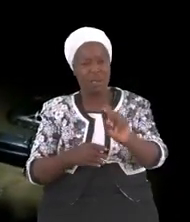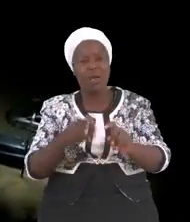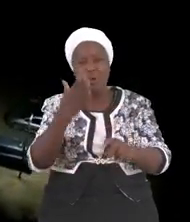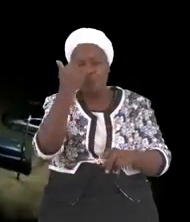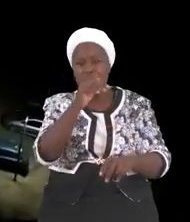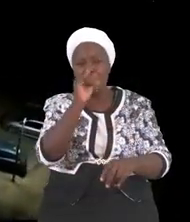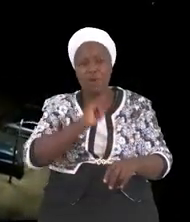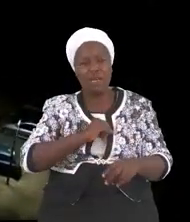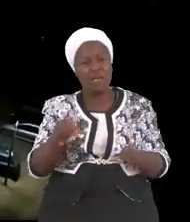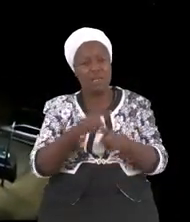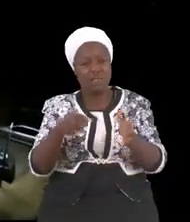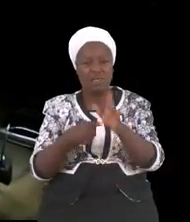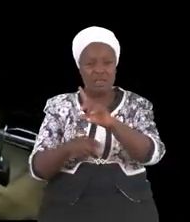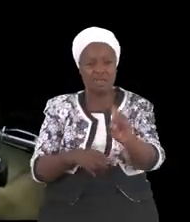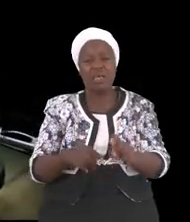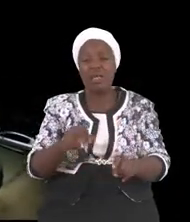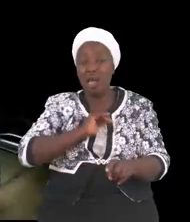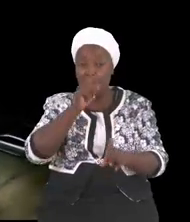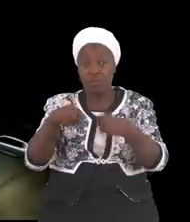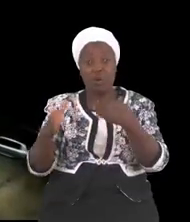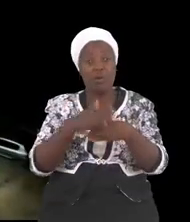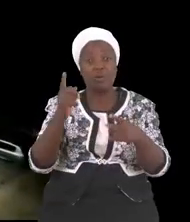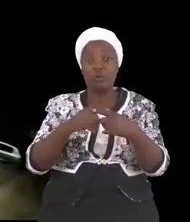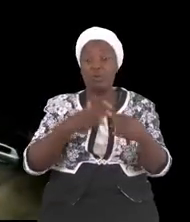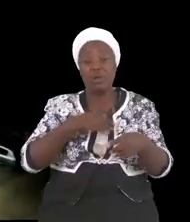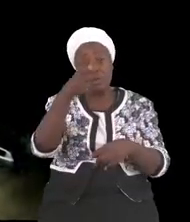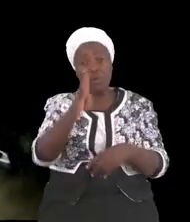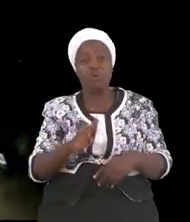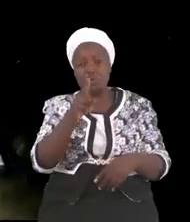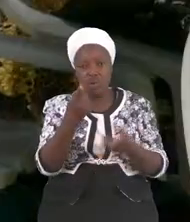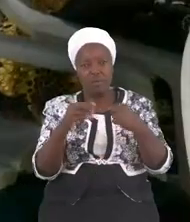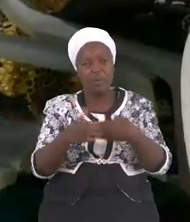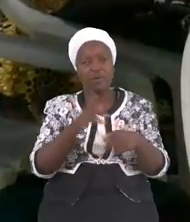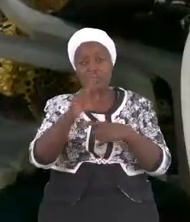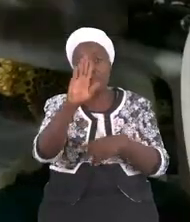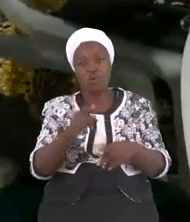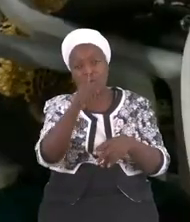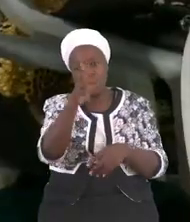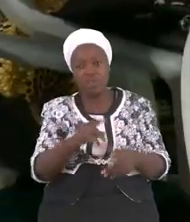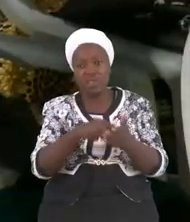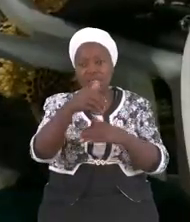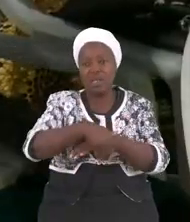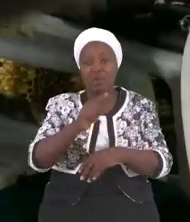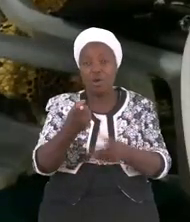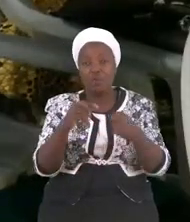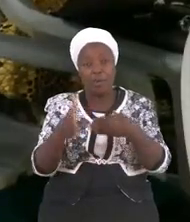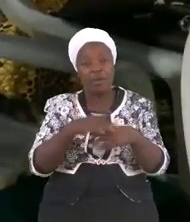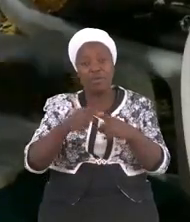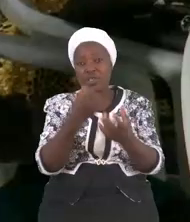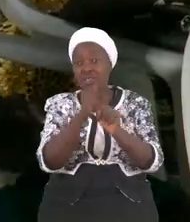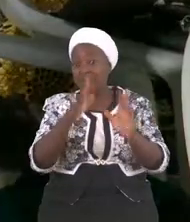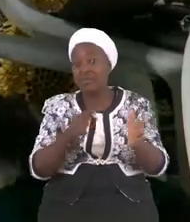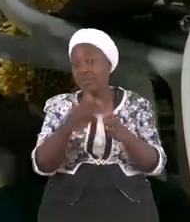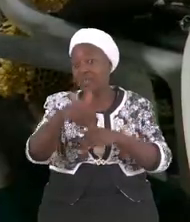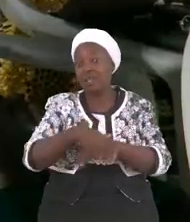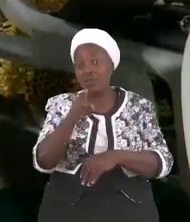I am going back to my God. You are coming back to your God tonight. You are coming back to the Savior tonight. You are coming back to